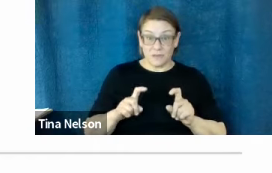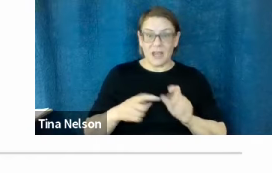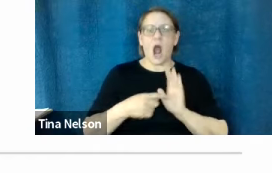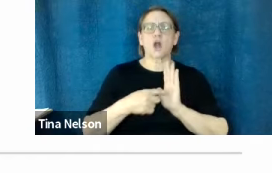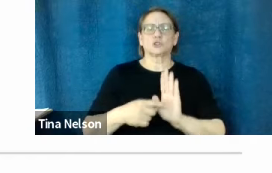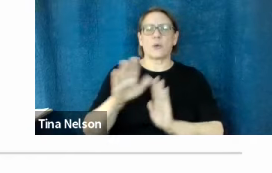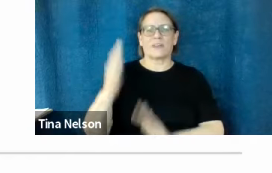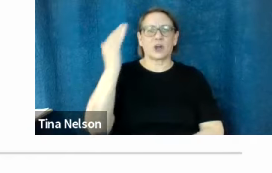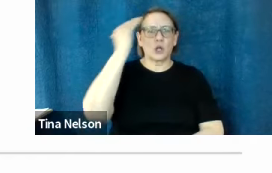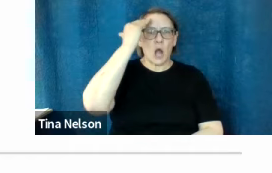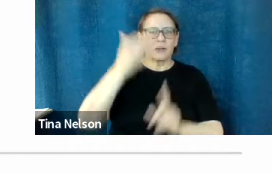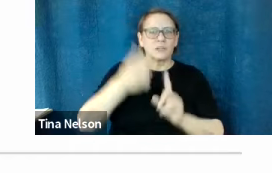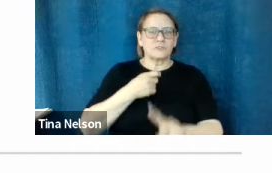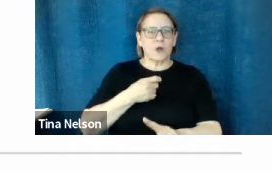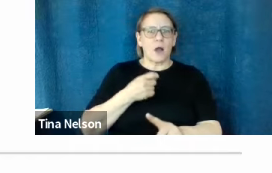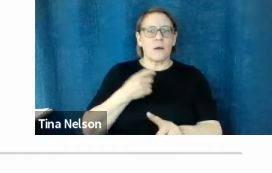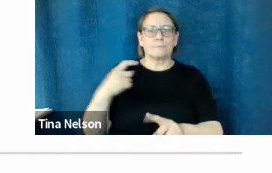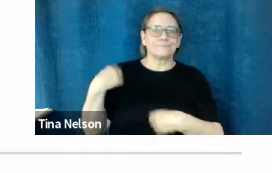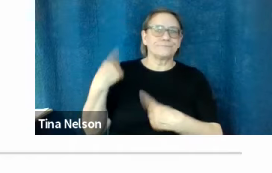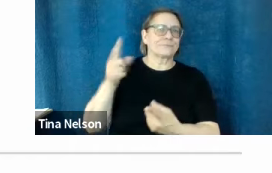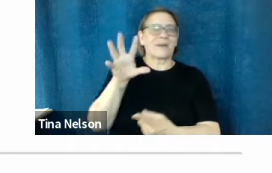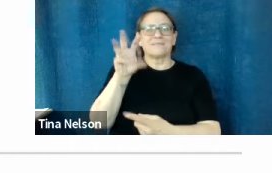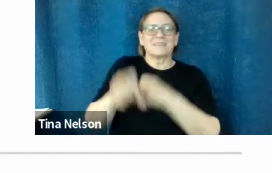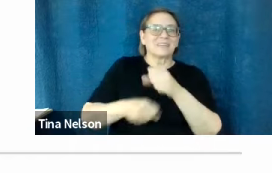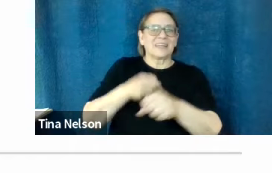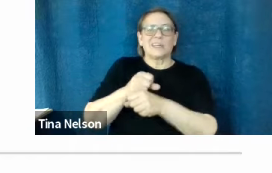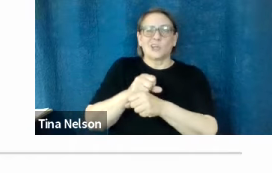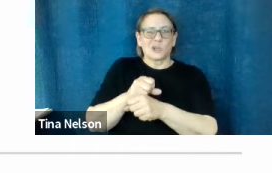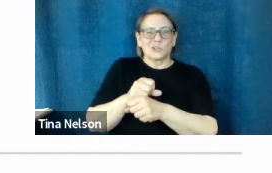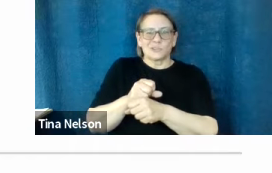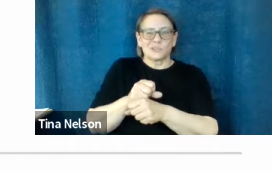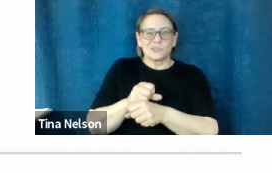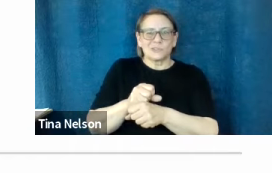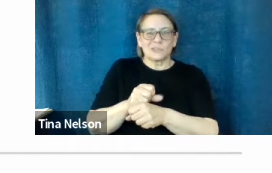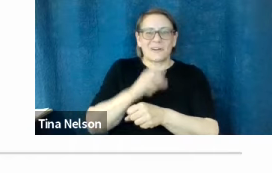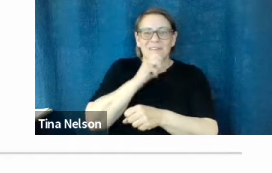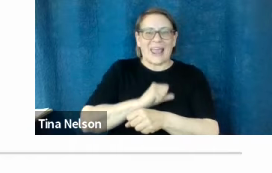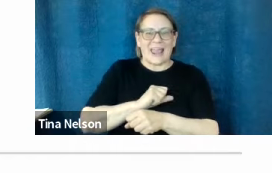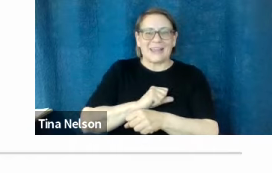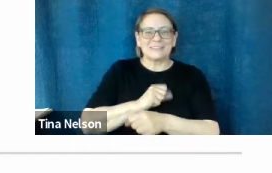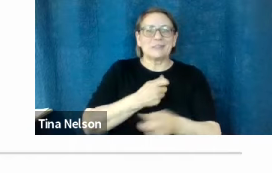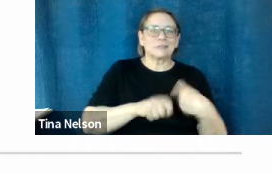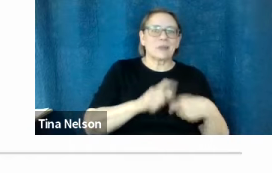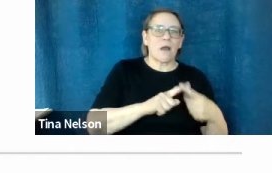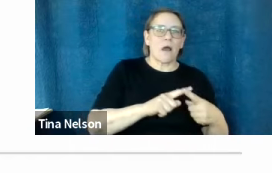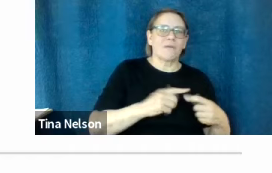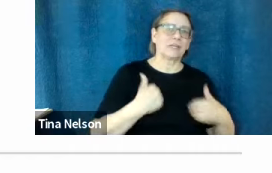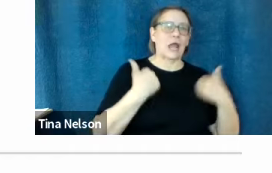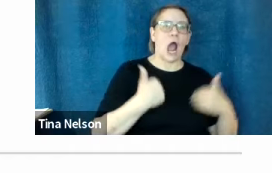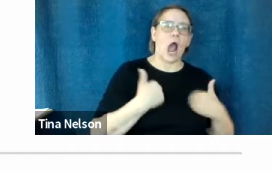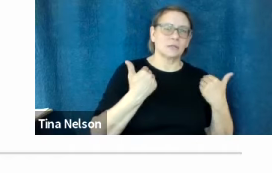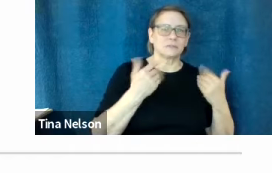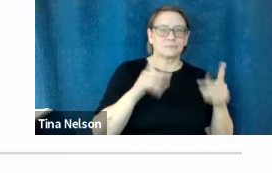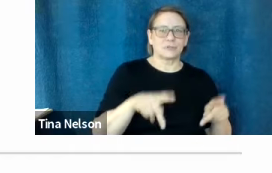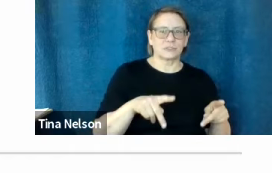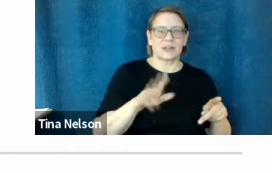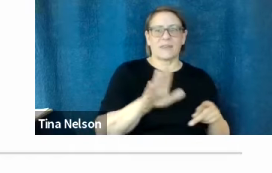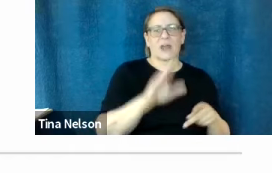from over the course of 50 years, as opposed to a more modern progressive mindset of a youthful mindset.